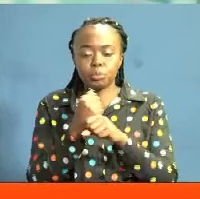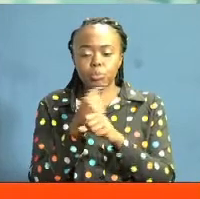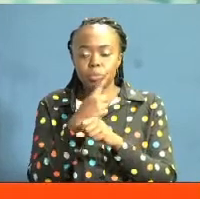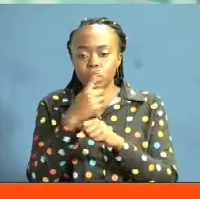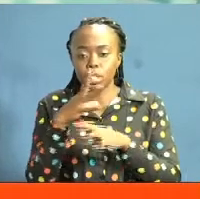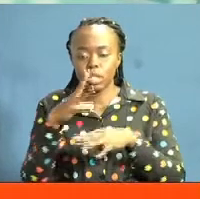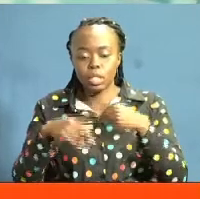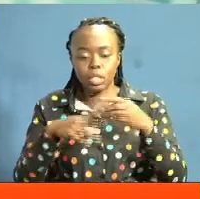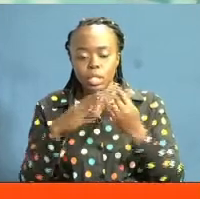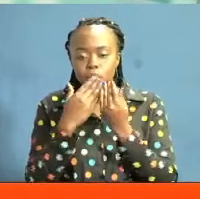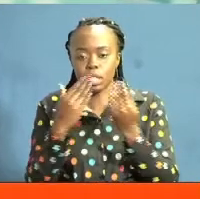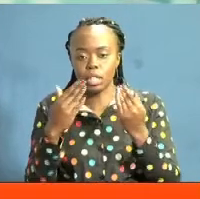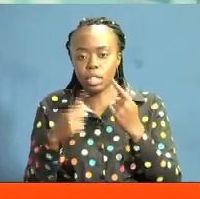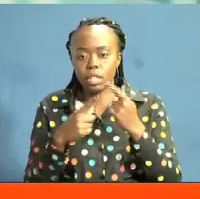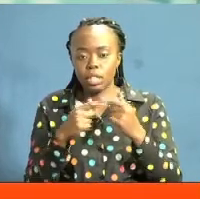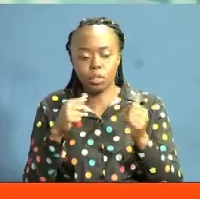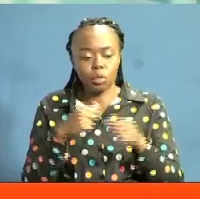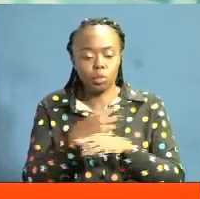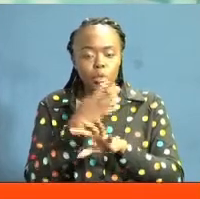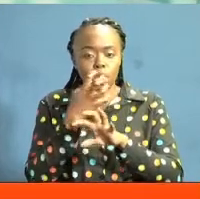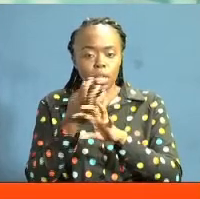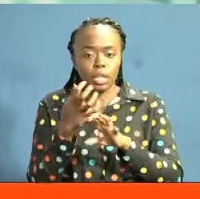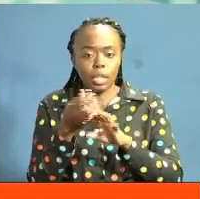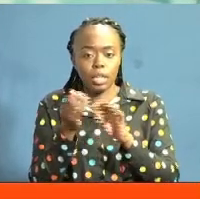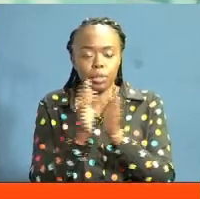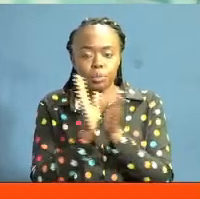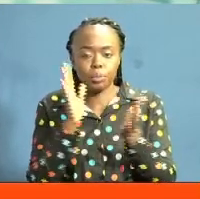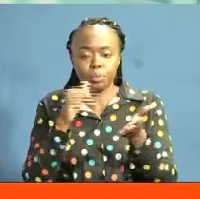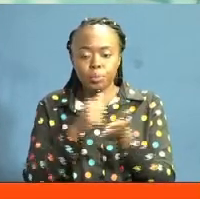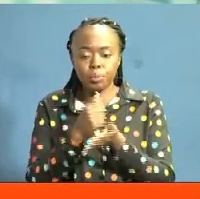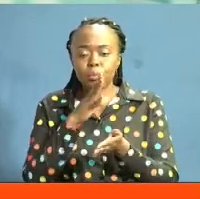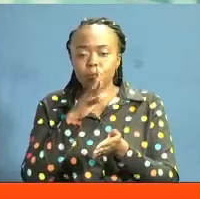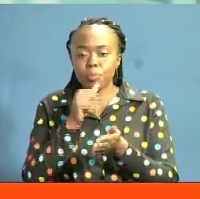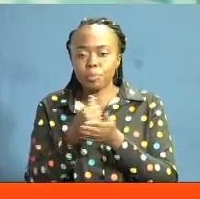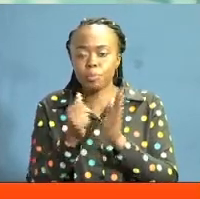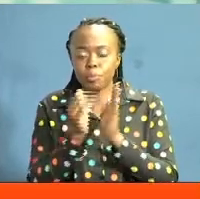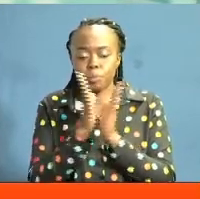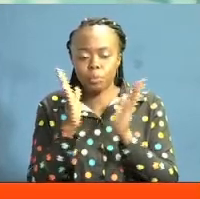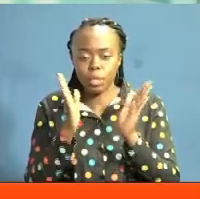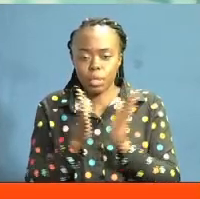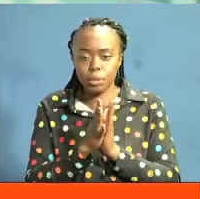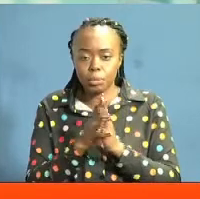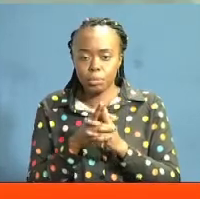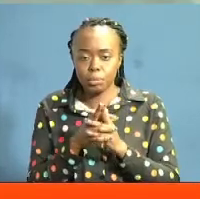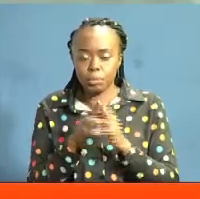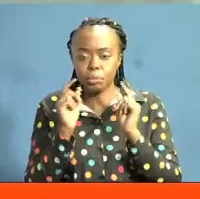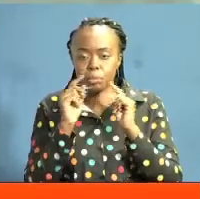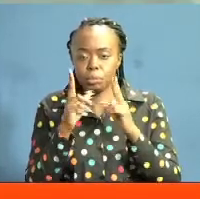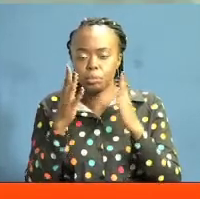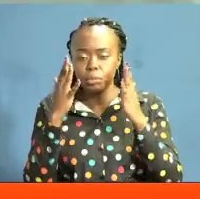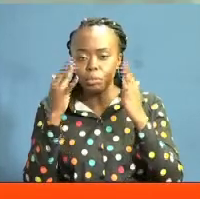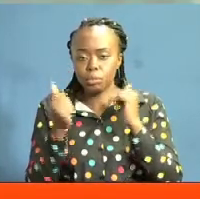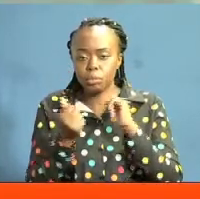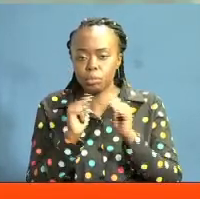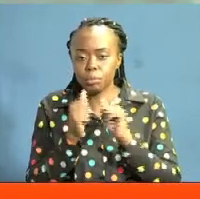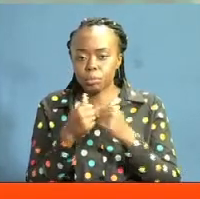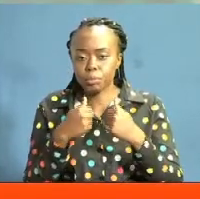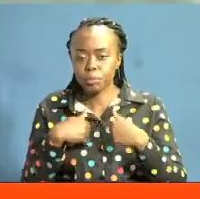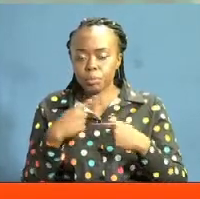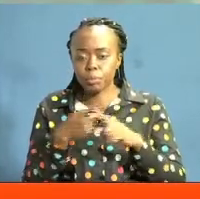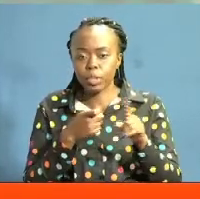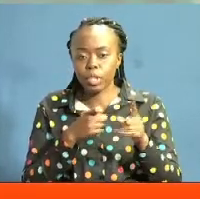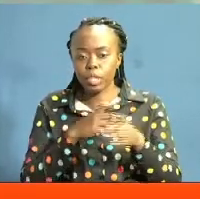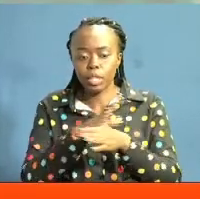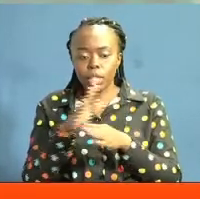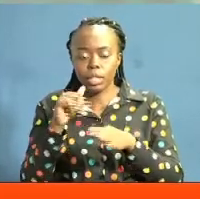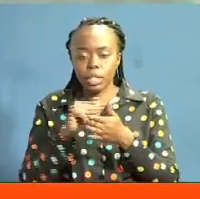do things that are going to hurt them more and cause them to be rejected more. Mm-hmm. Yes. All right. Now, since you've touched